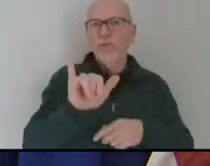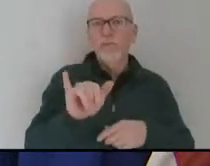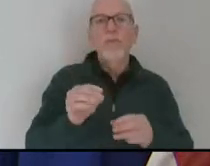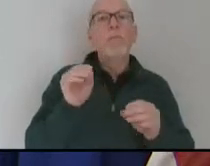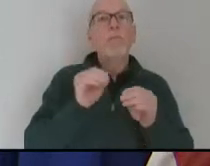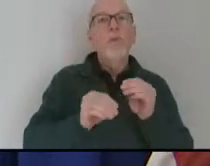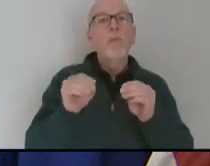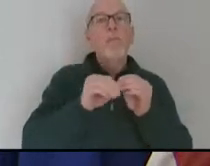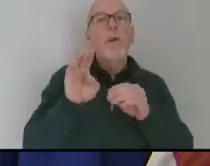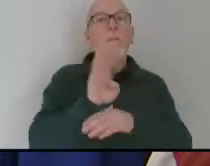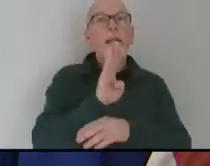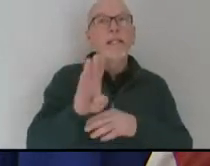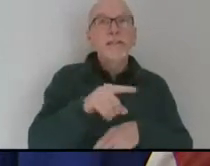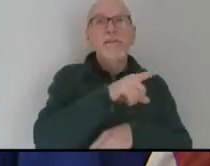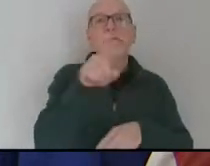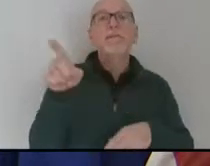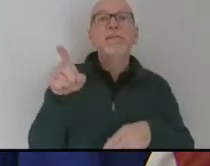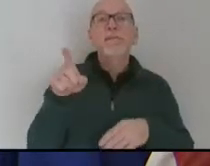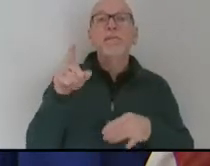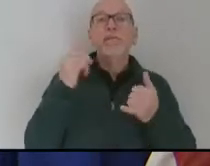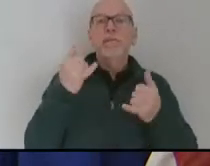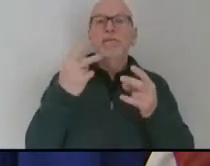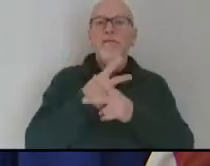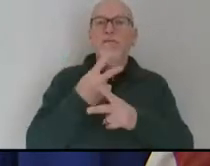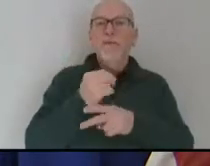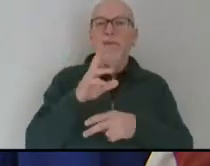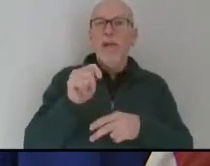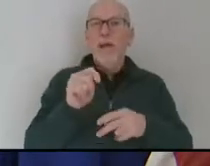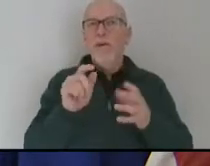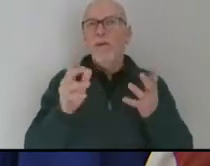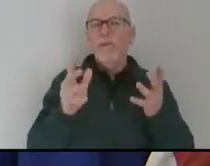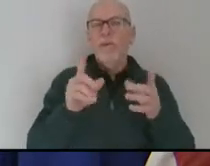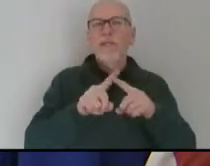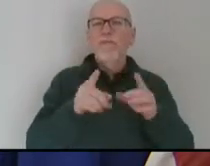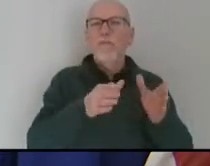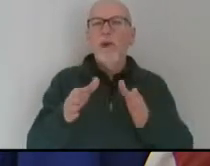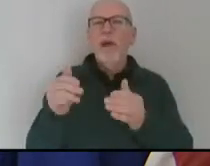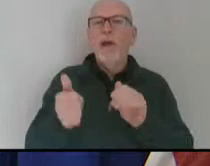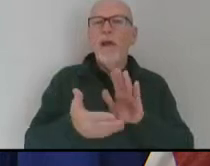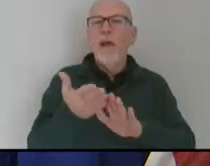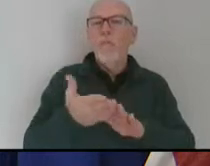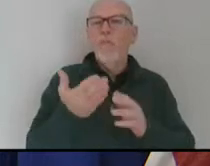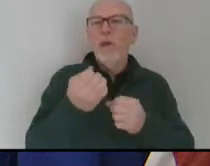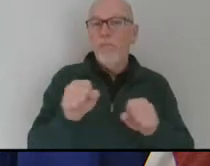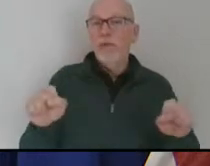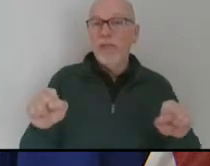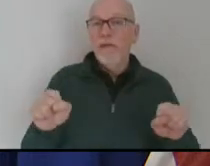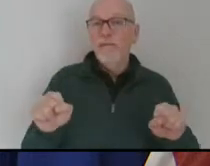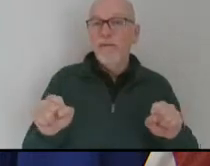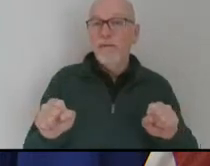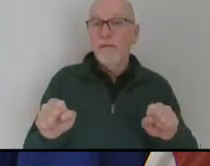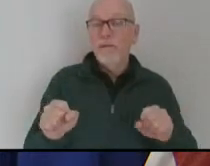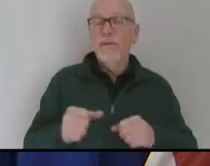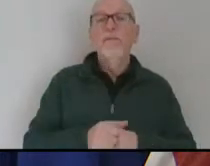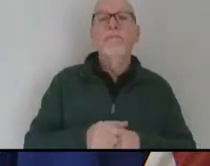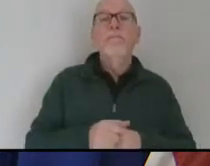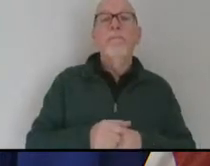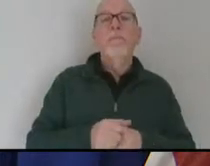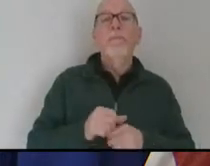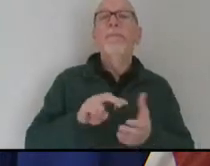more businesses are figuring out ways to operate safely. And that gives not